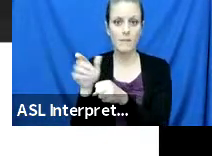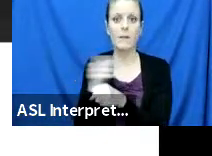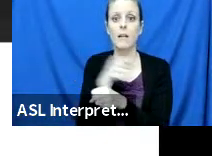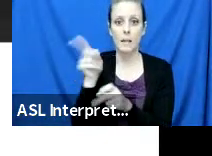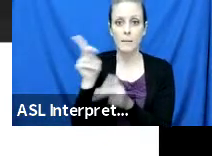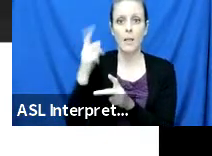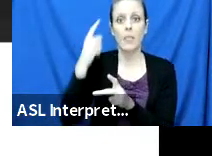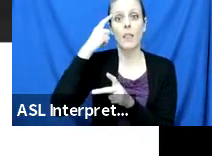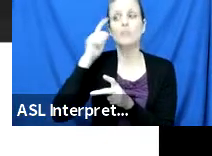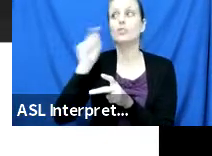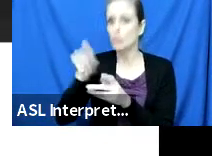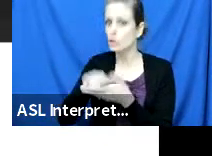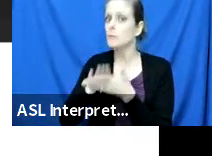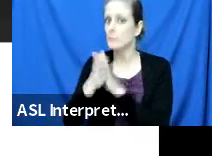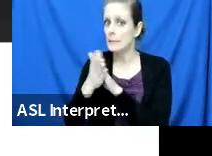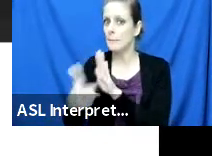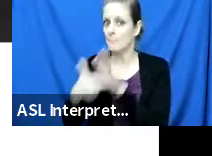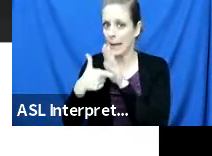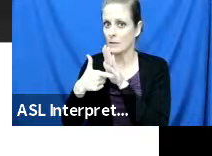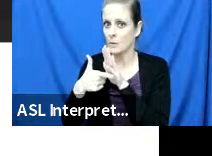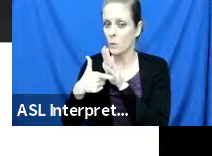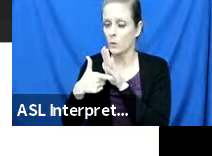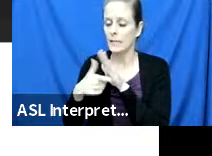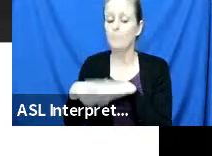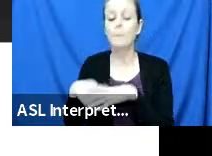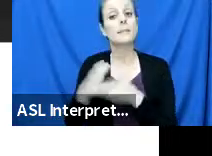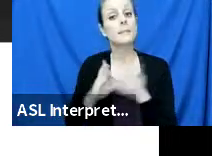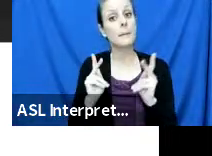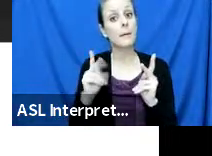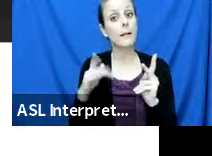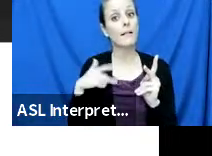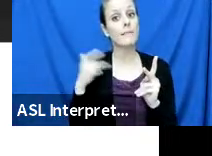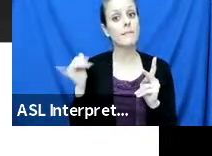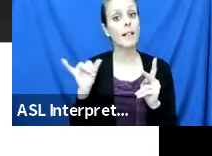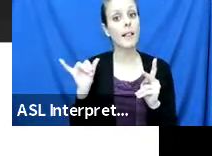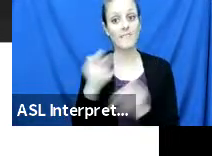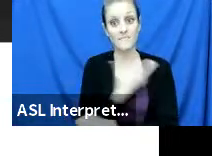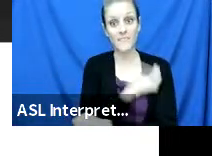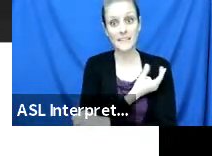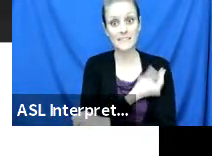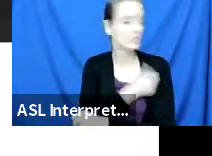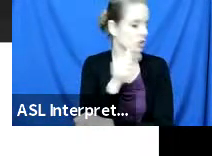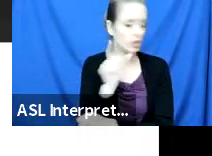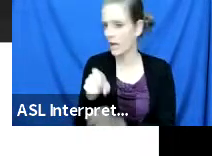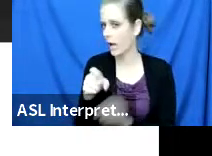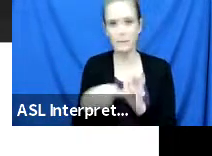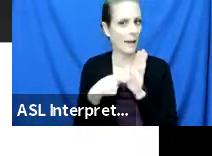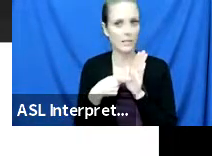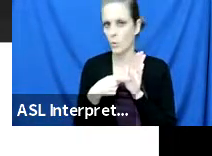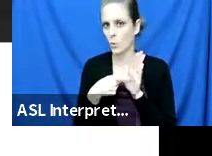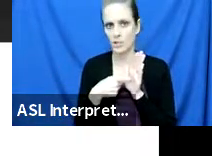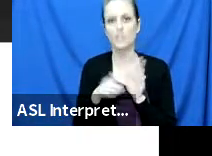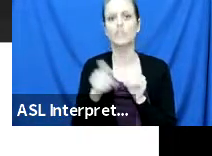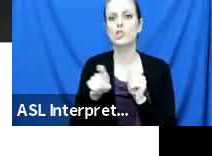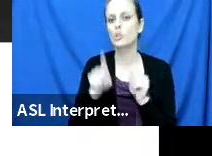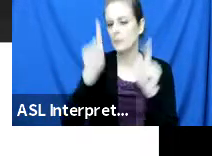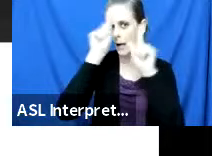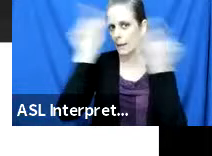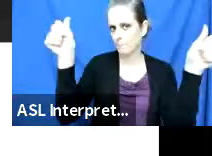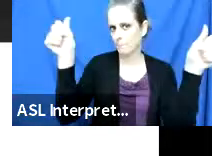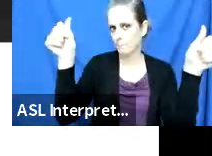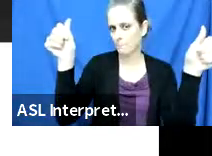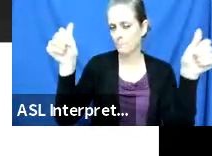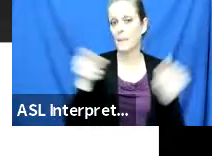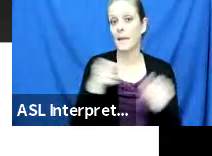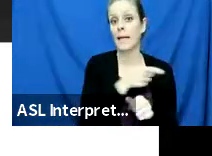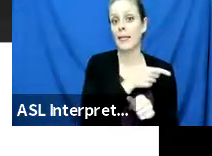mandatory. There were some people who felt that vaccines should not be mandatory, and they